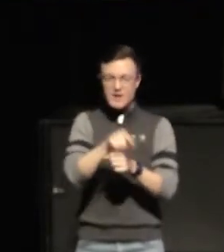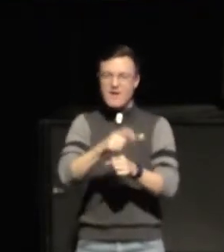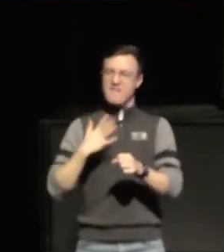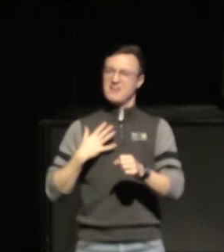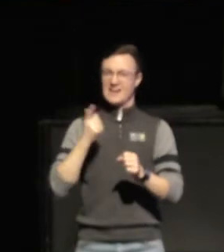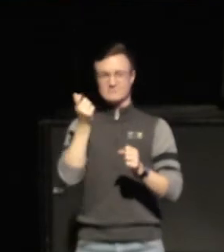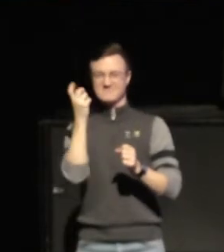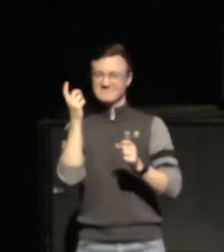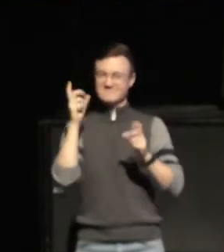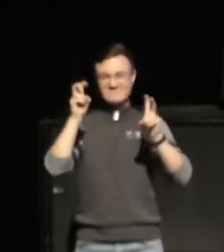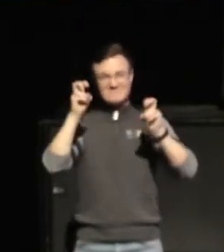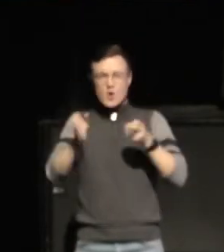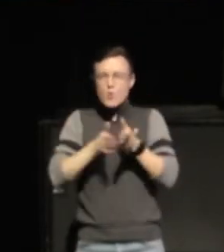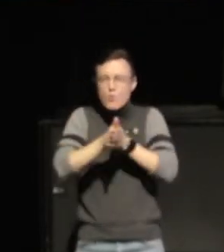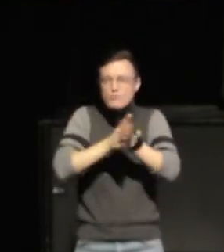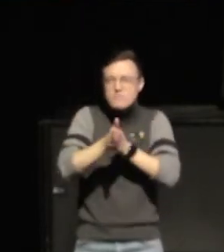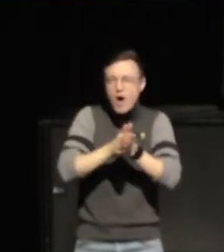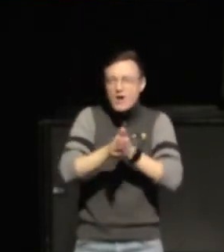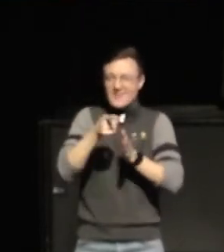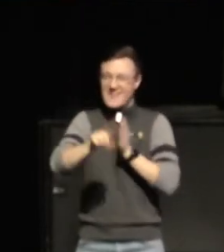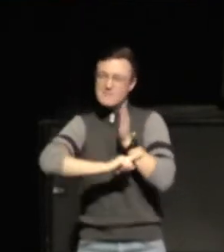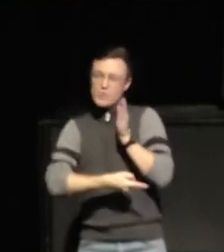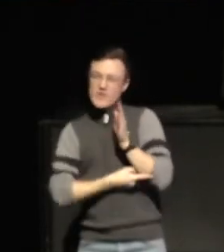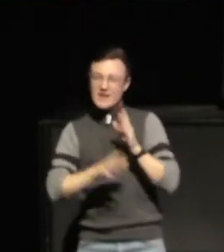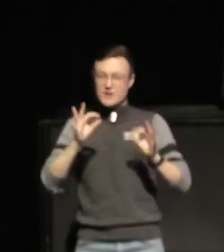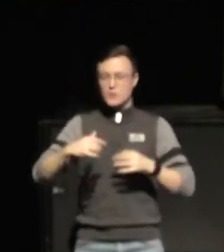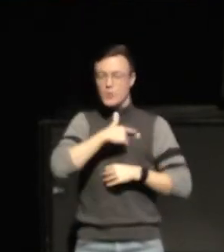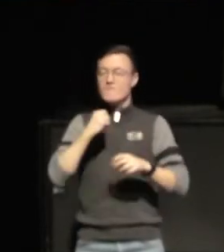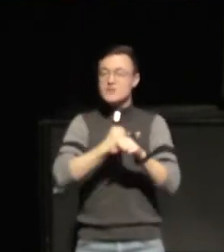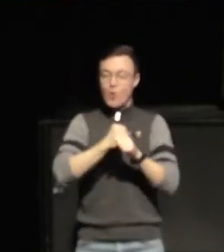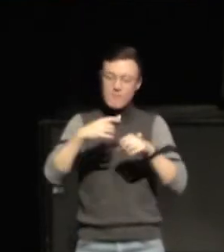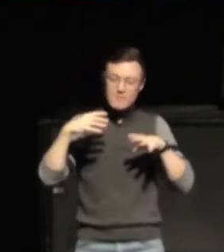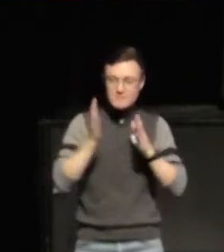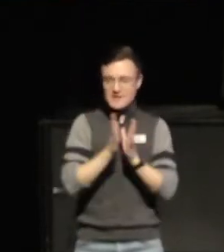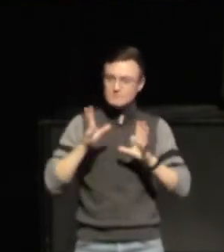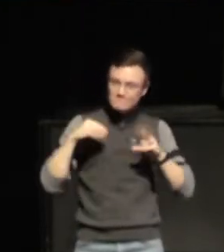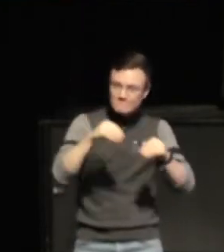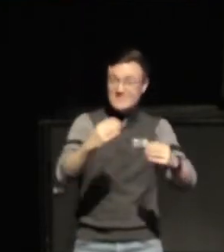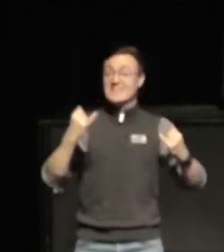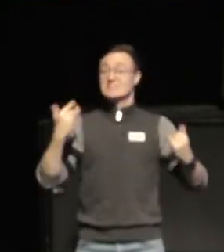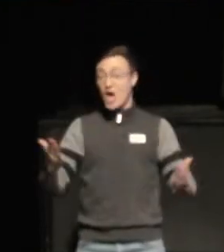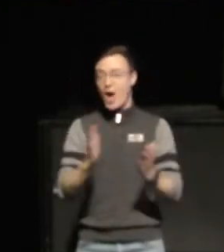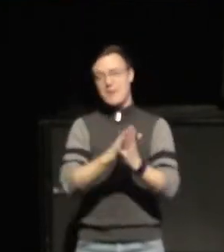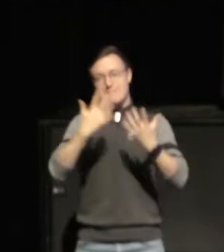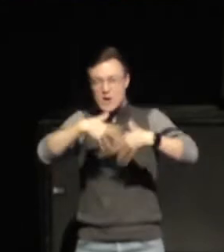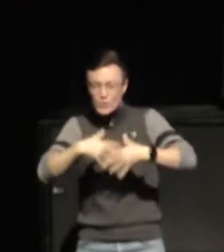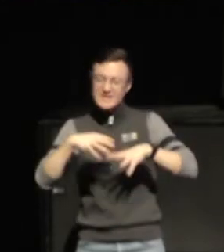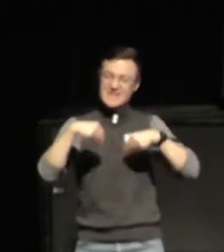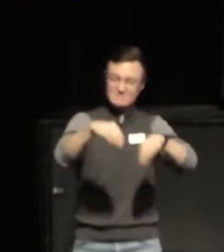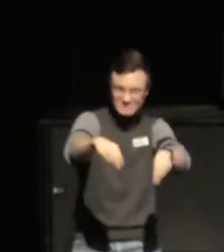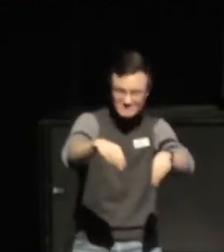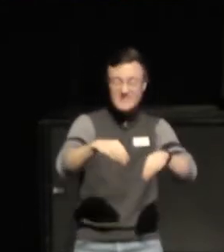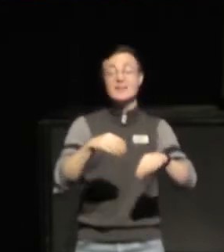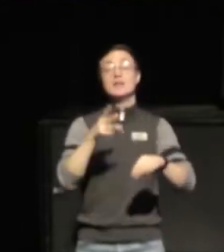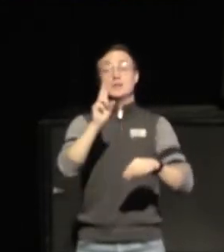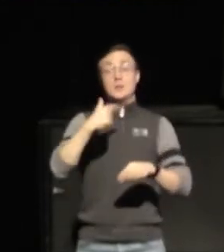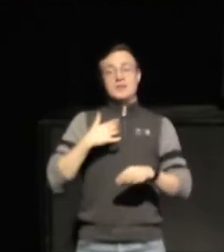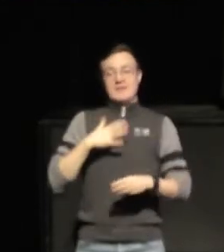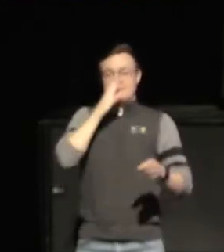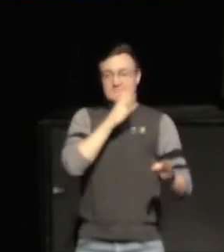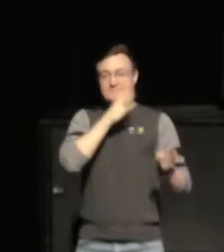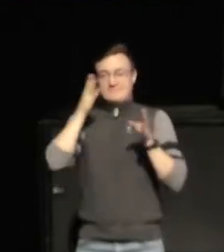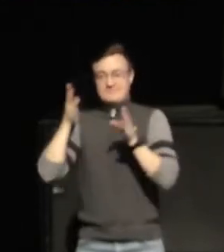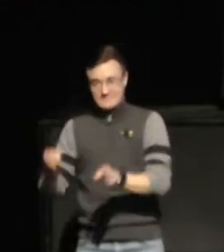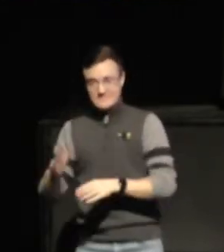that model of agro-industrial production. So that brings me to the UN Declaration on the Rights